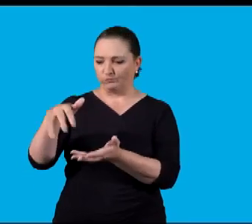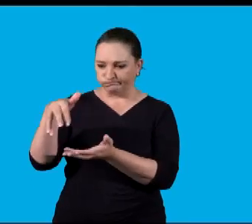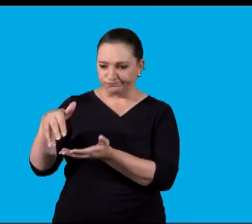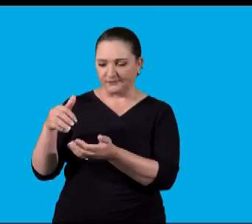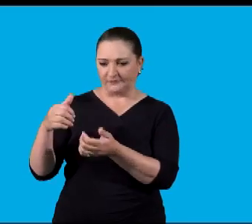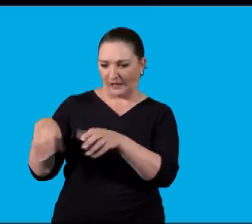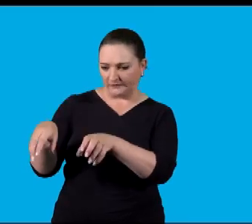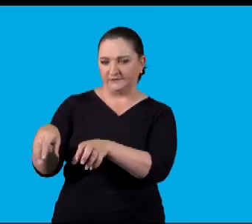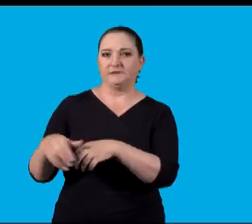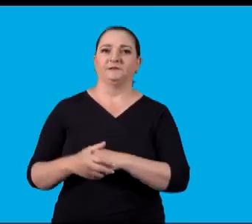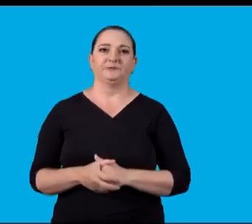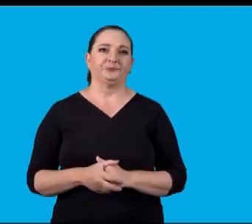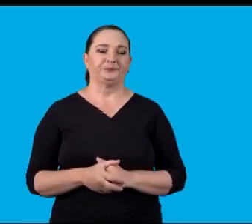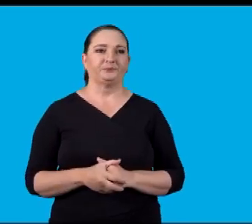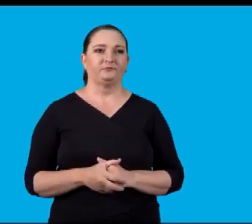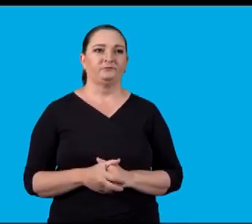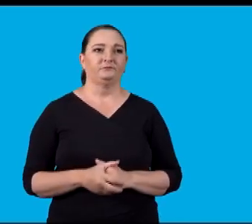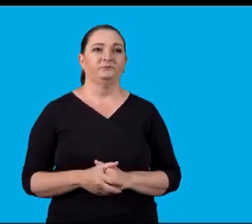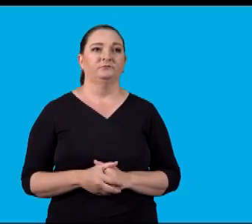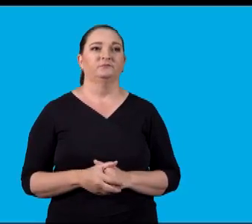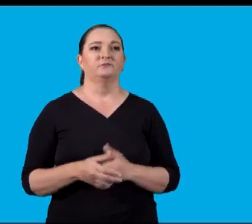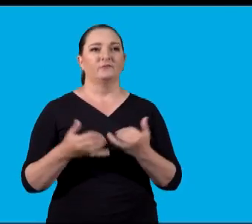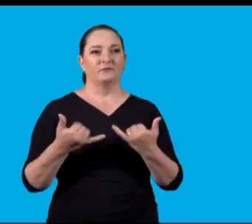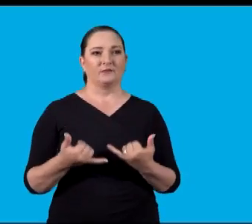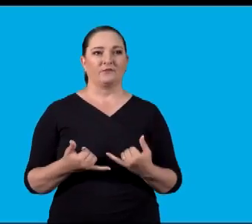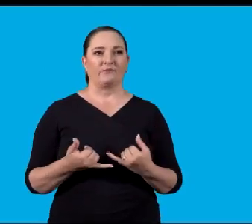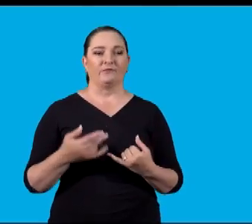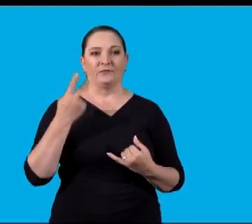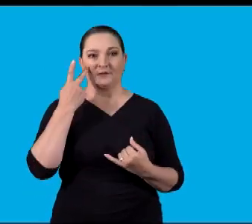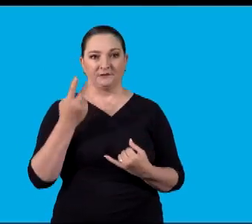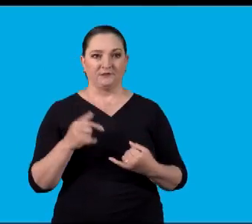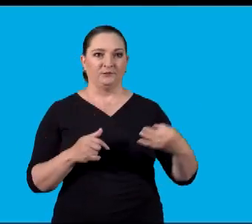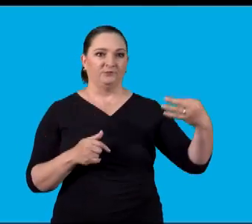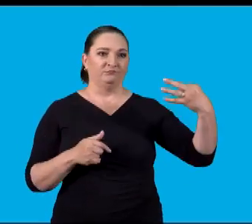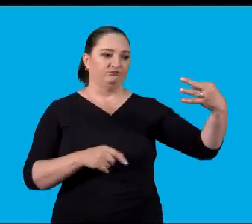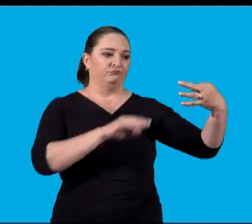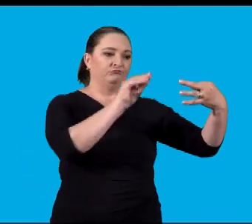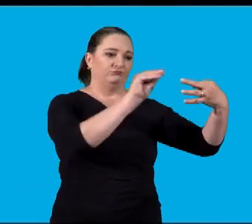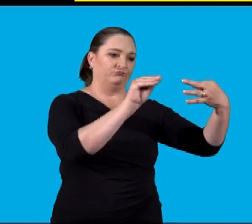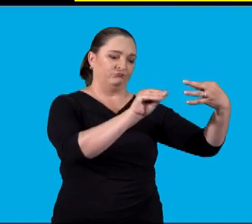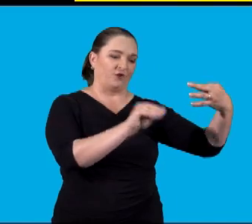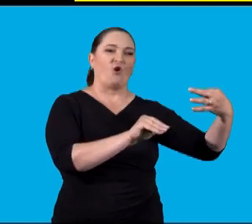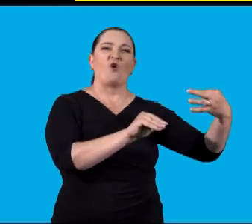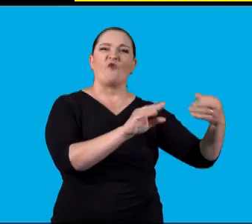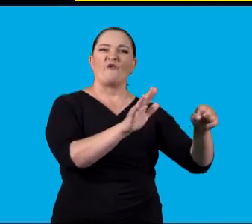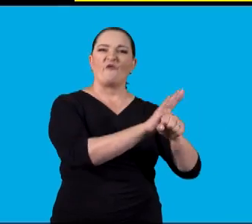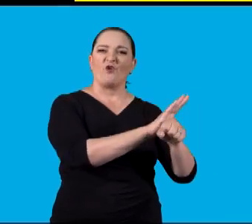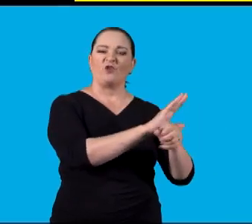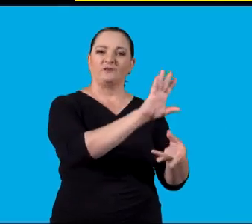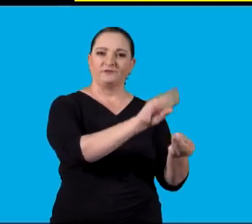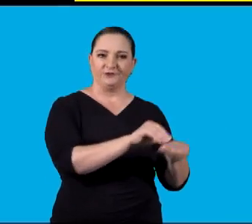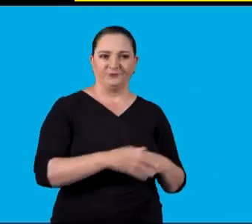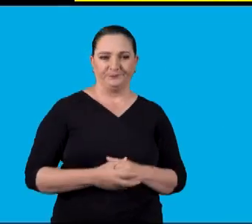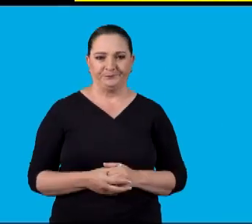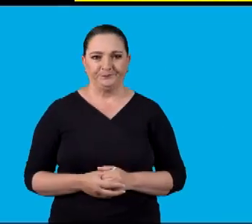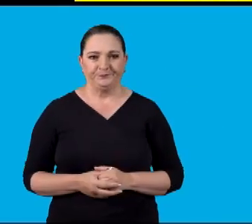Okay, there it is when it is now fully complete. Let's quickly come and now